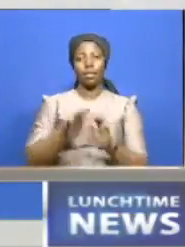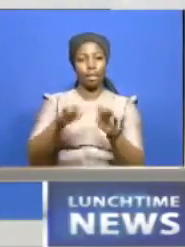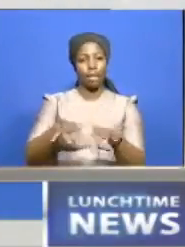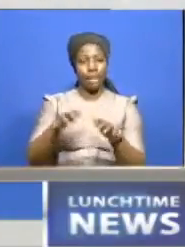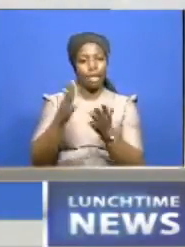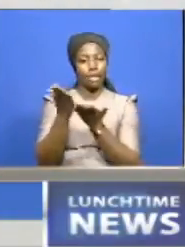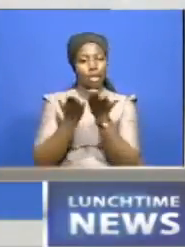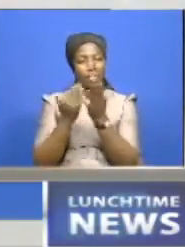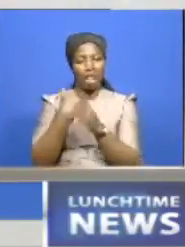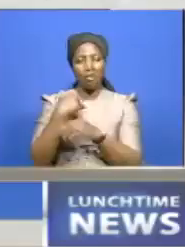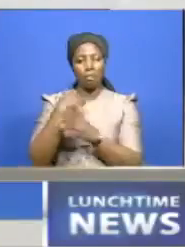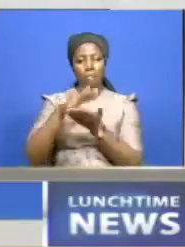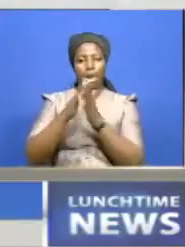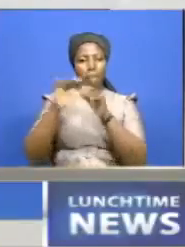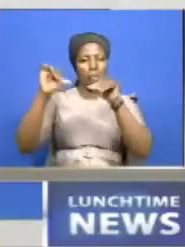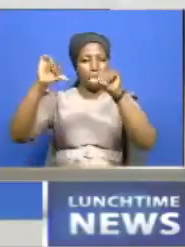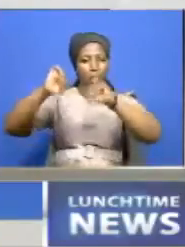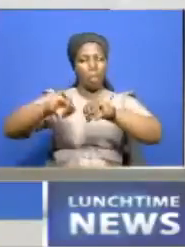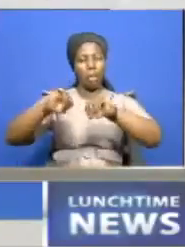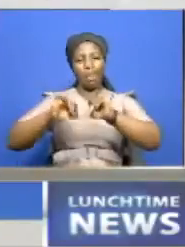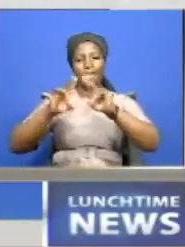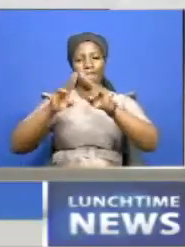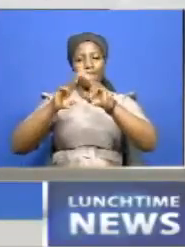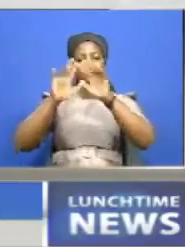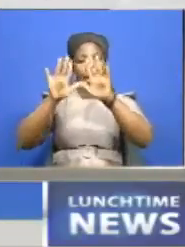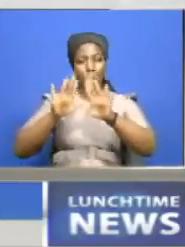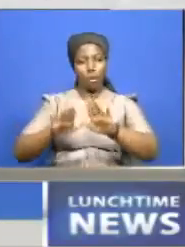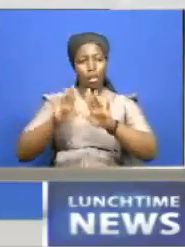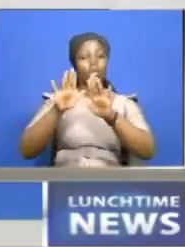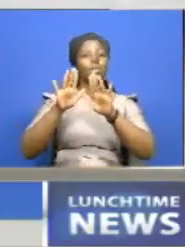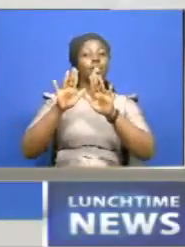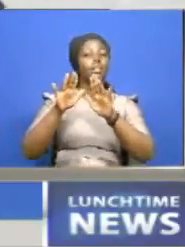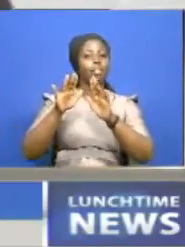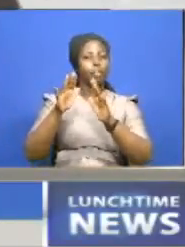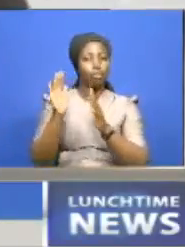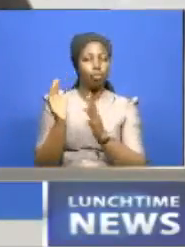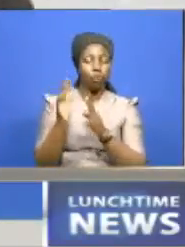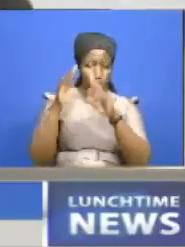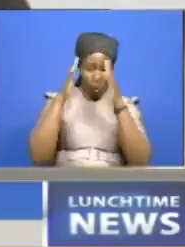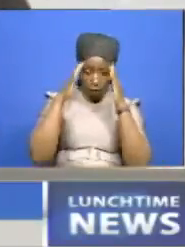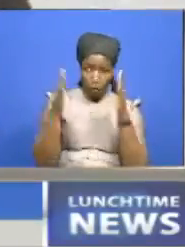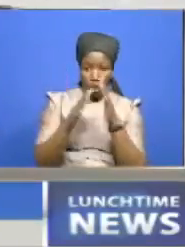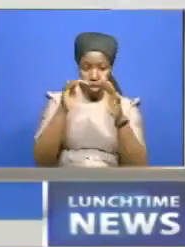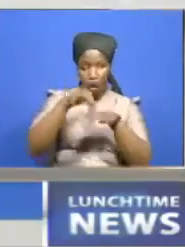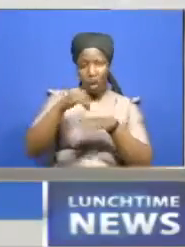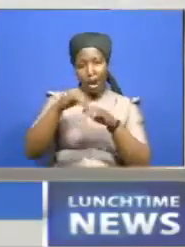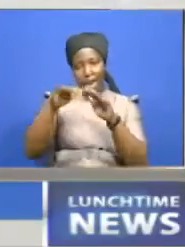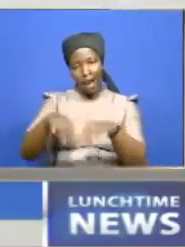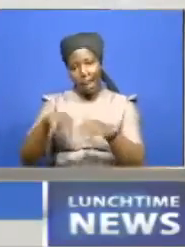worsened, and is a critical finding. We looked at agricultural departments at